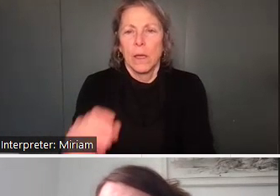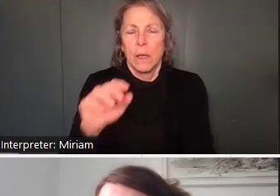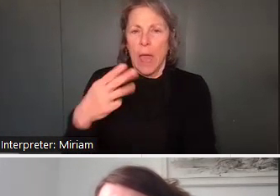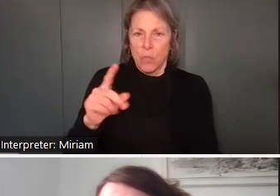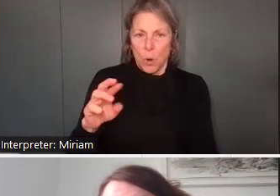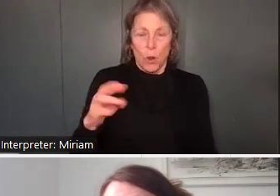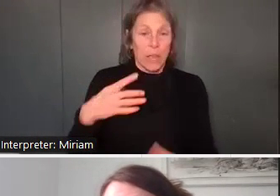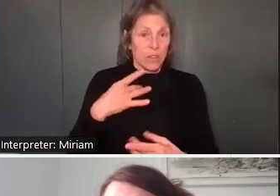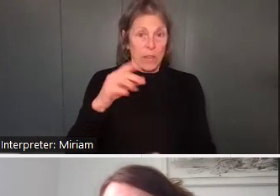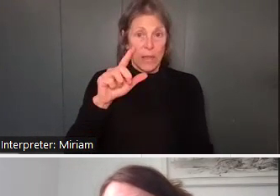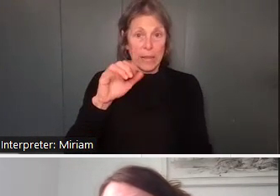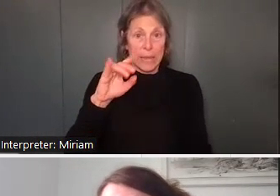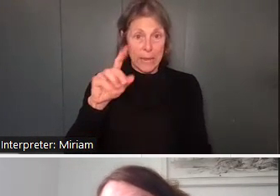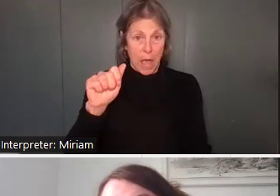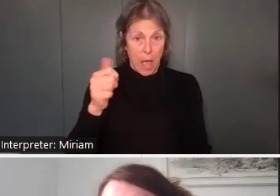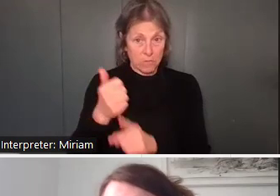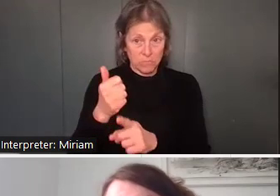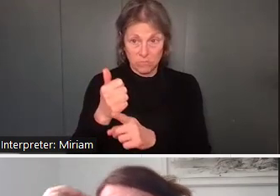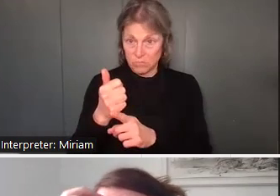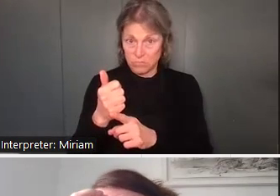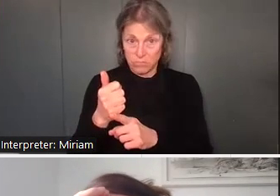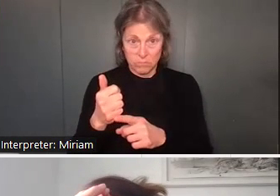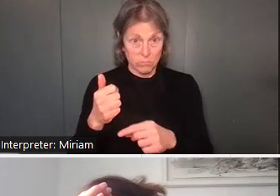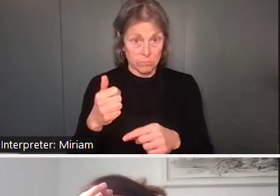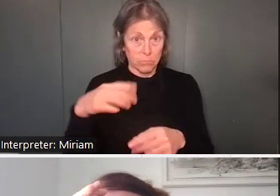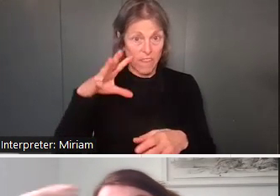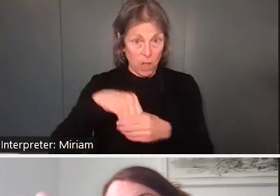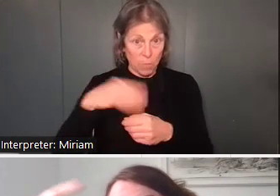with Borinquen was on, Oh, and right. she stepped